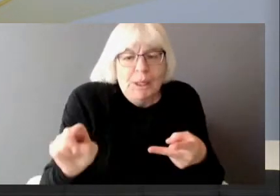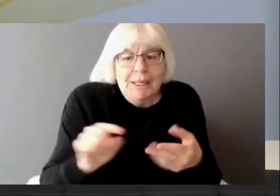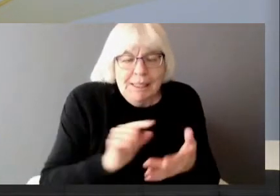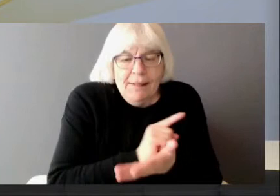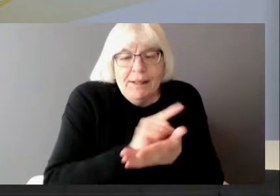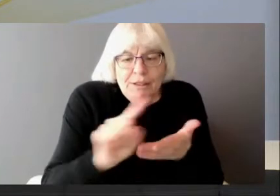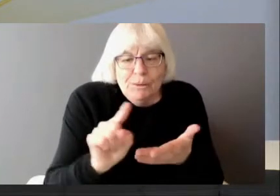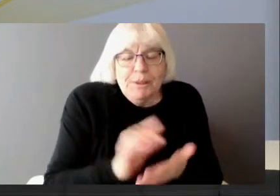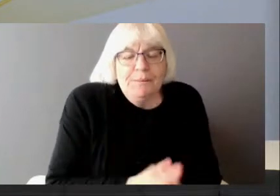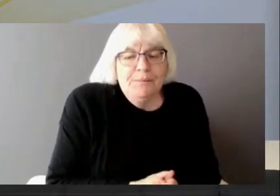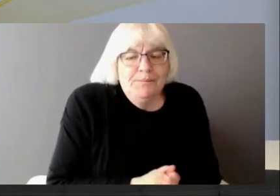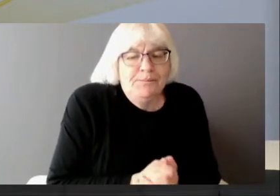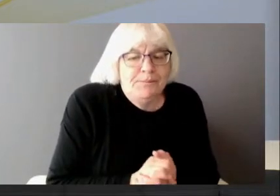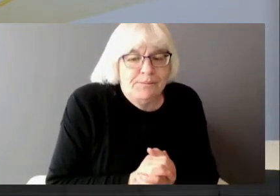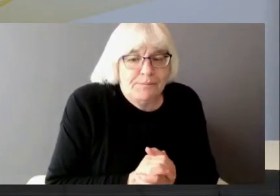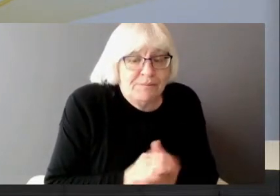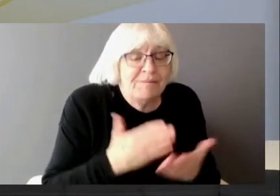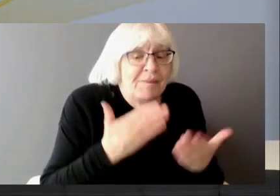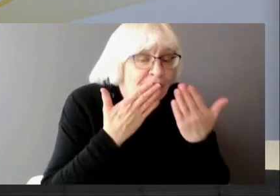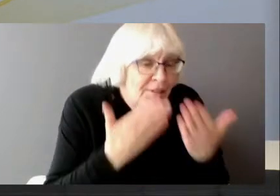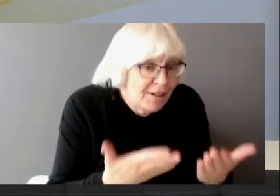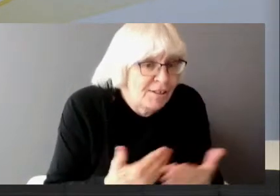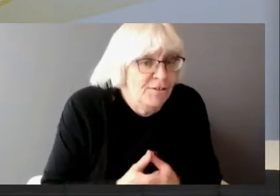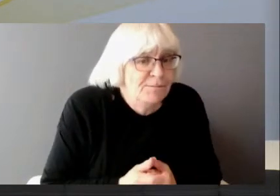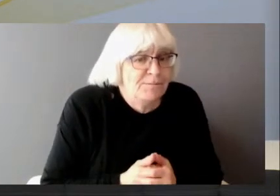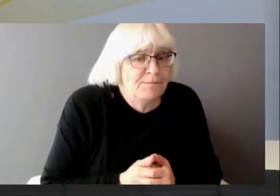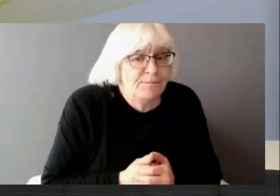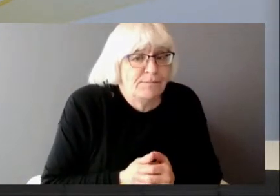Okay, thank you. Good.